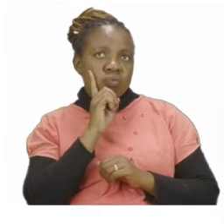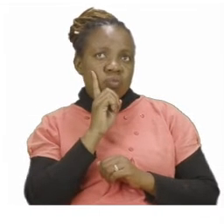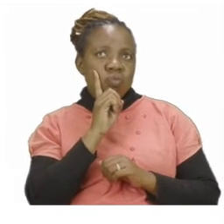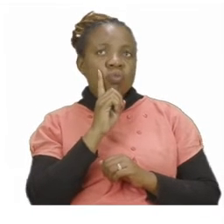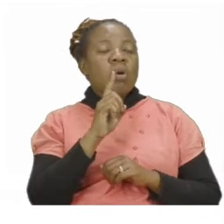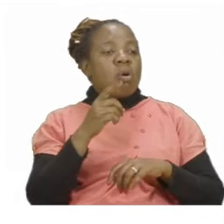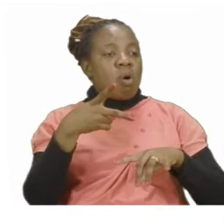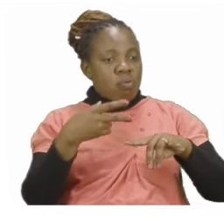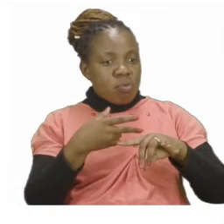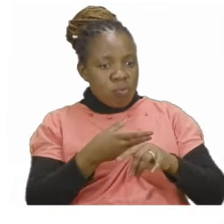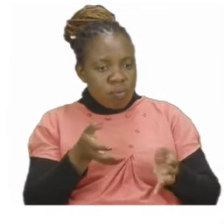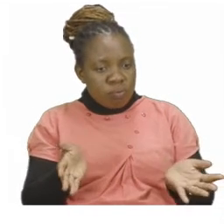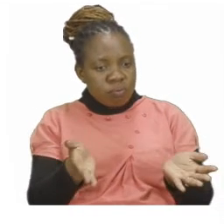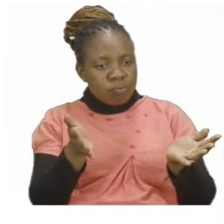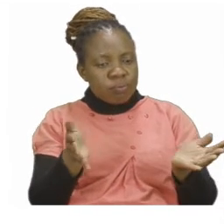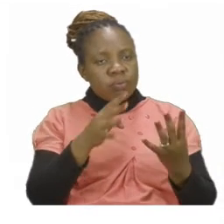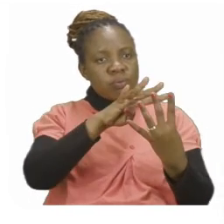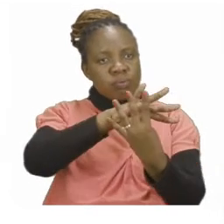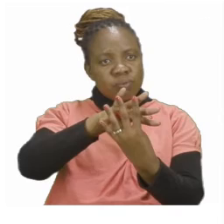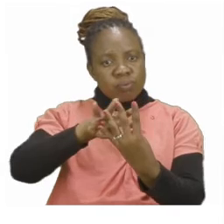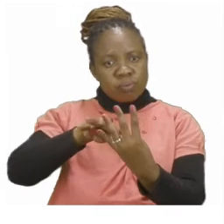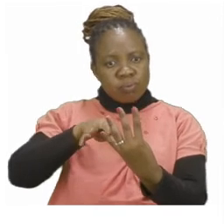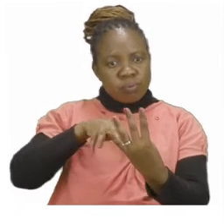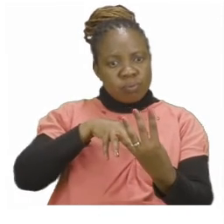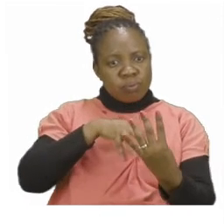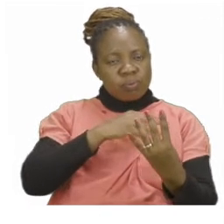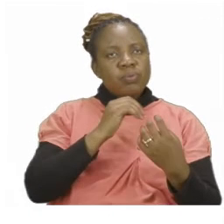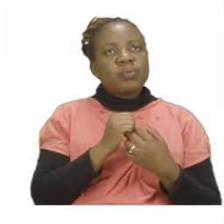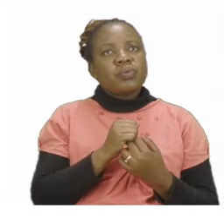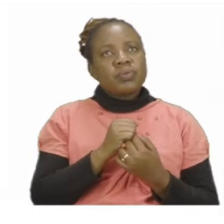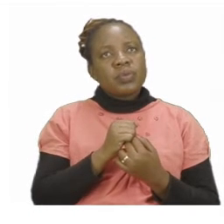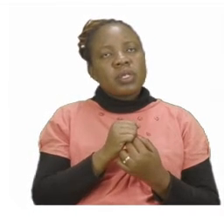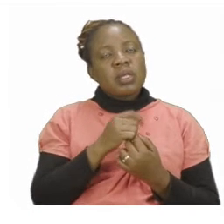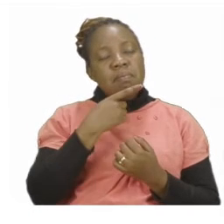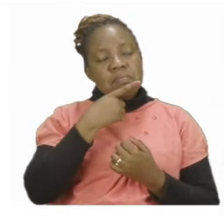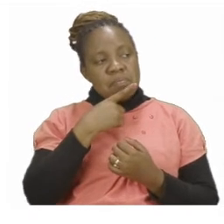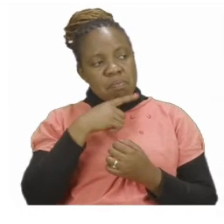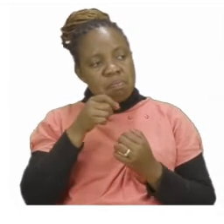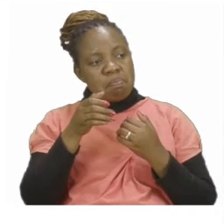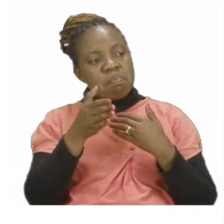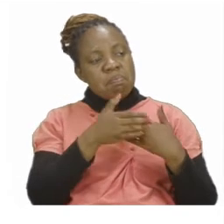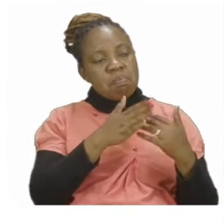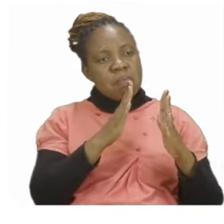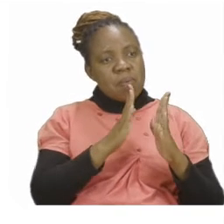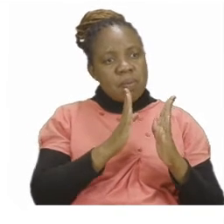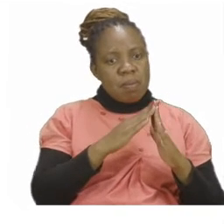dead wolf back to his house. And that night, he and his family